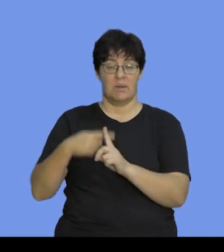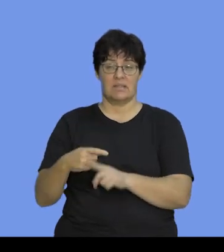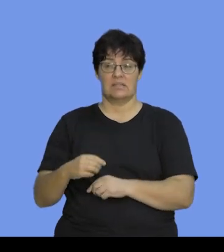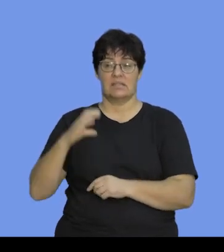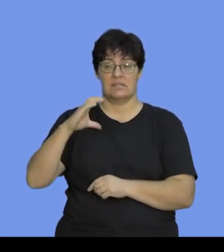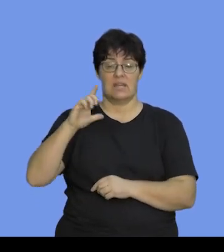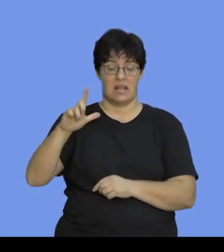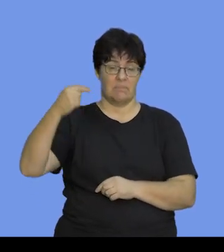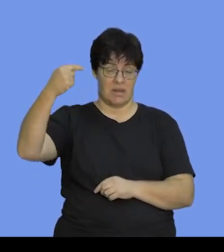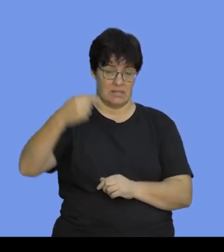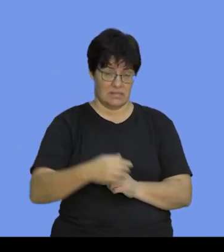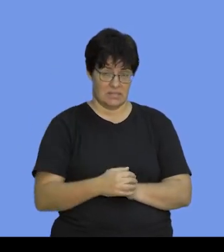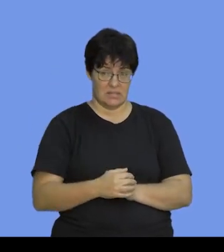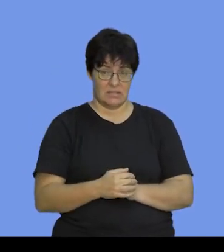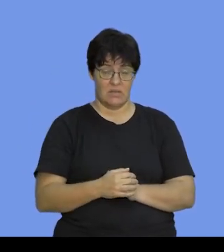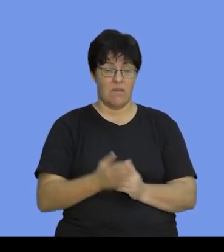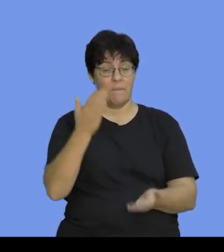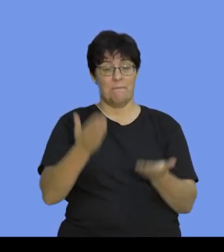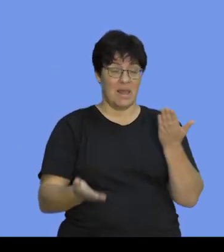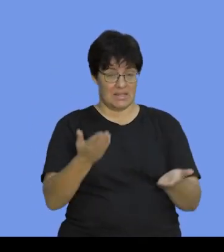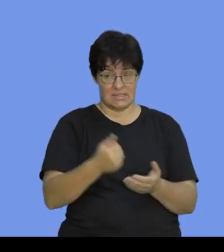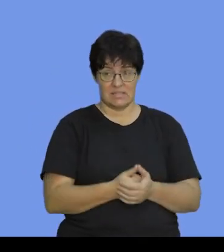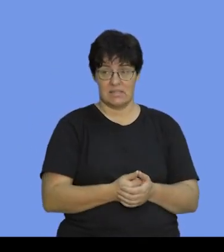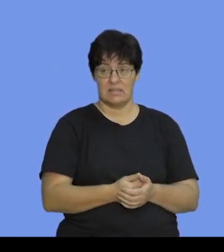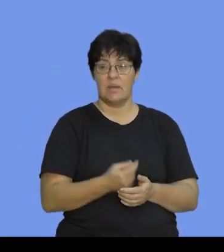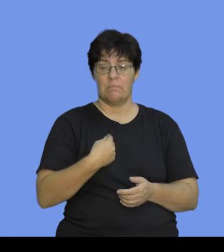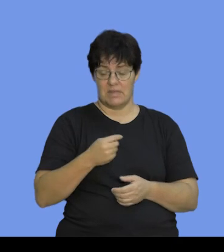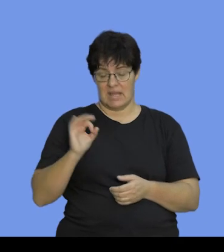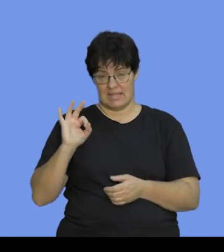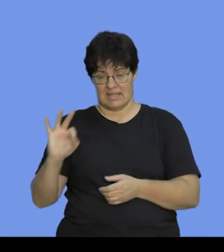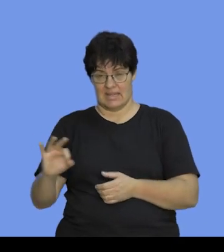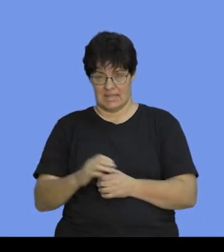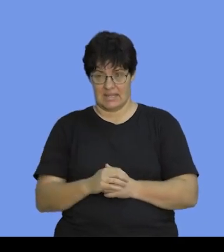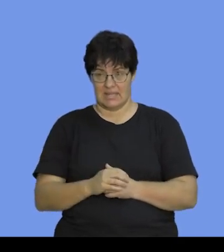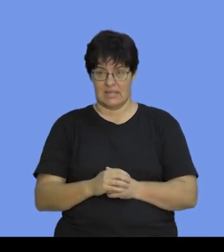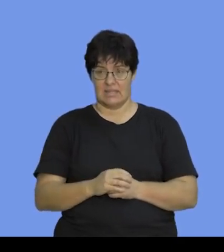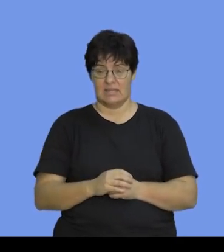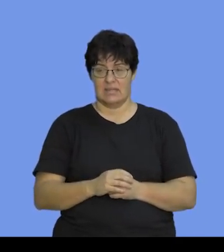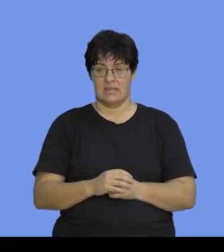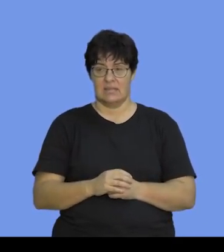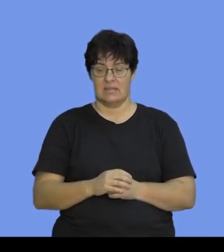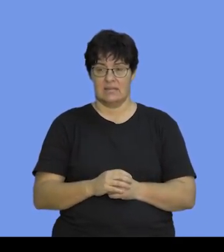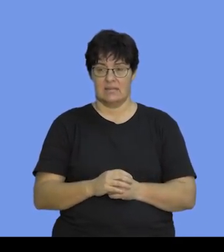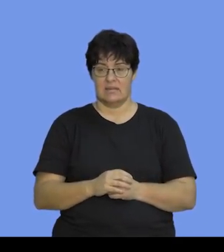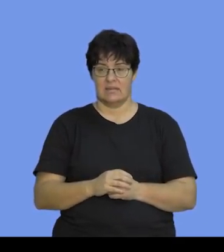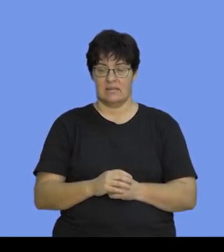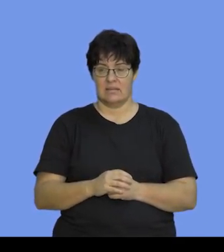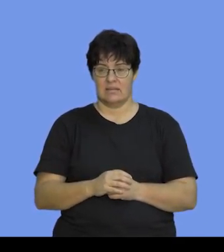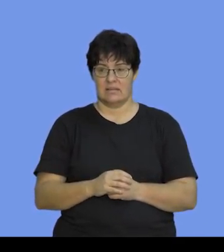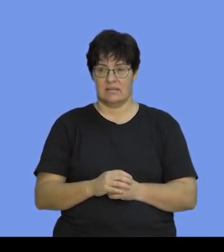and then plus Cl minus. Okay, but if we balance this, this will be 3, okay,